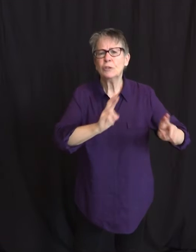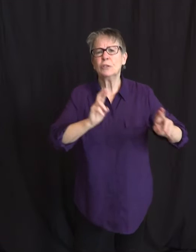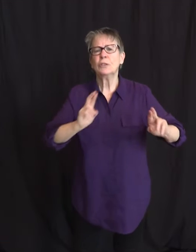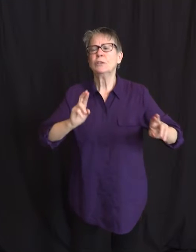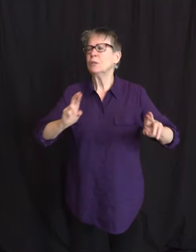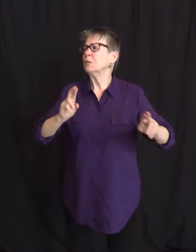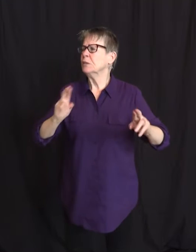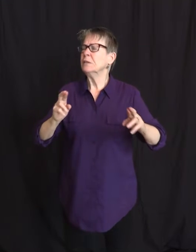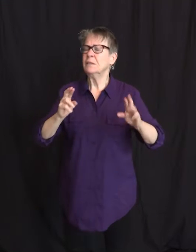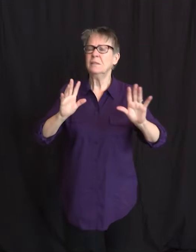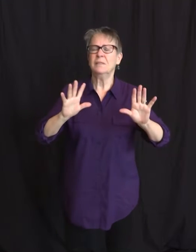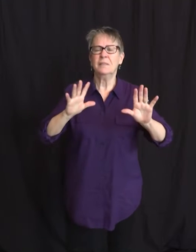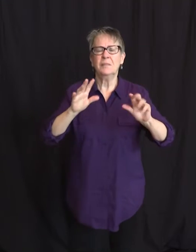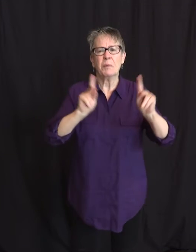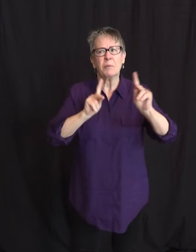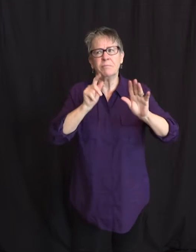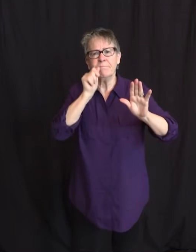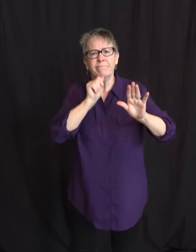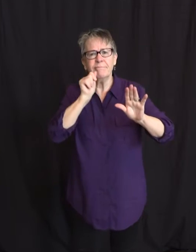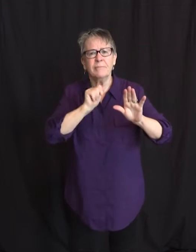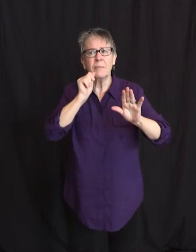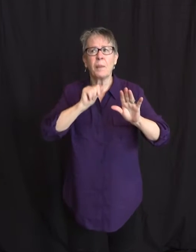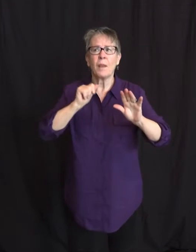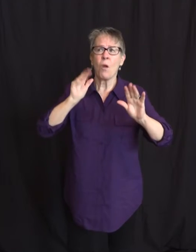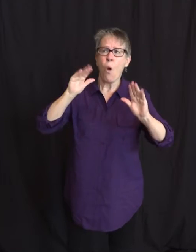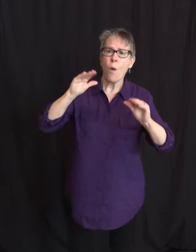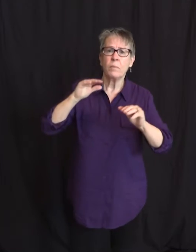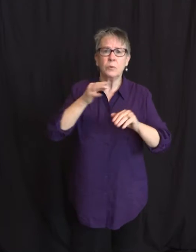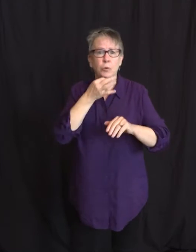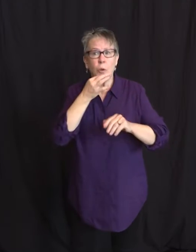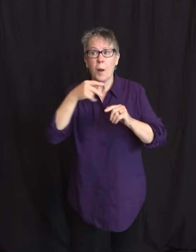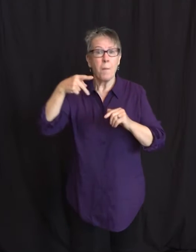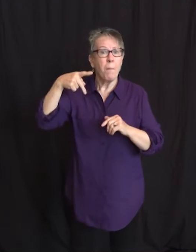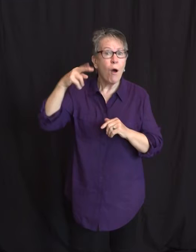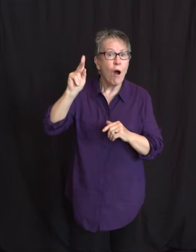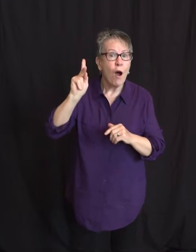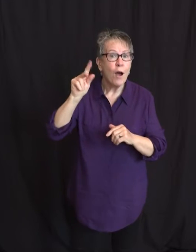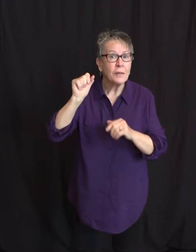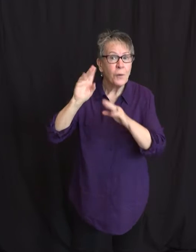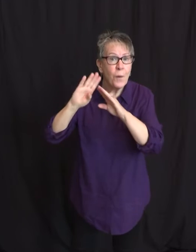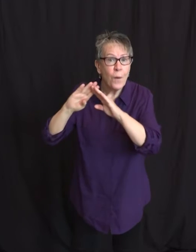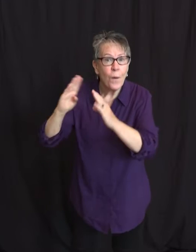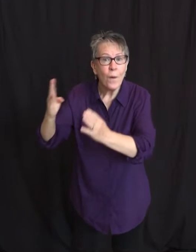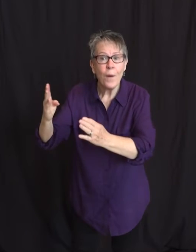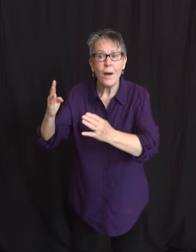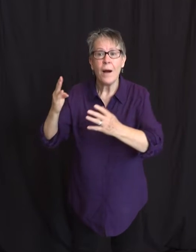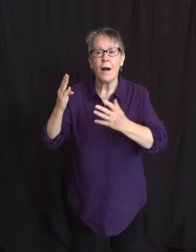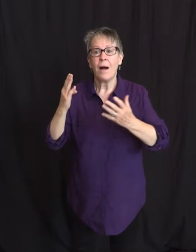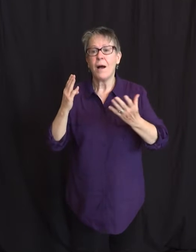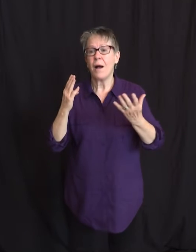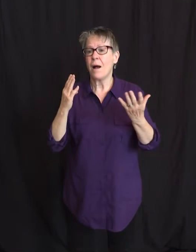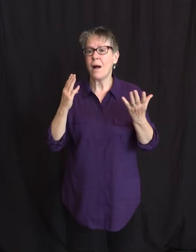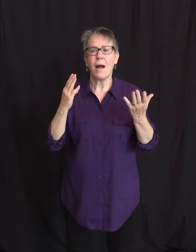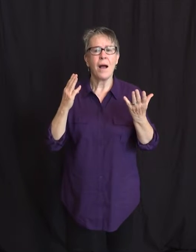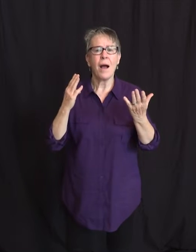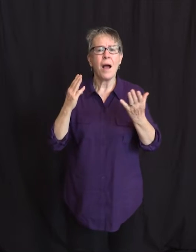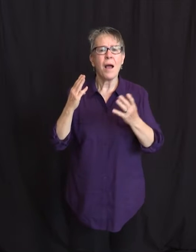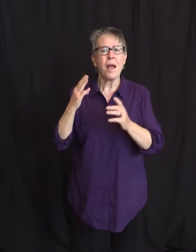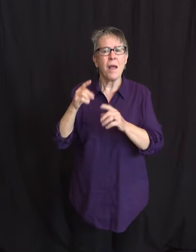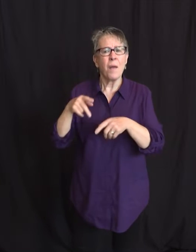is non-essential. I would say for mental health and other reasons, there's another set of arguments that we're hearing all the time that they are essential, and we